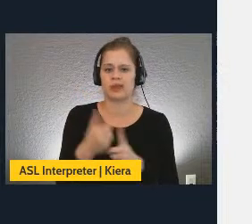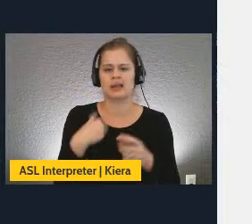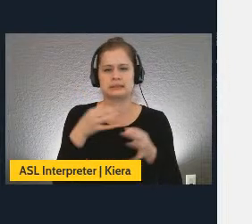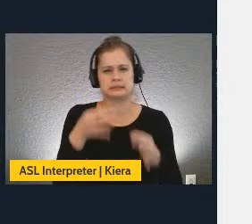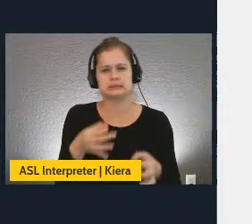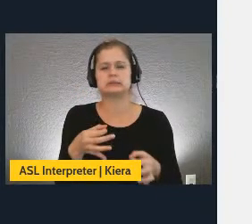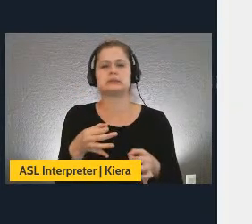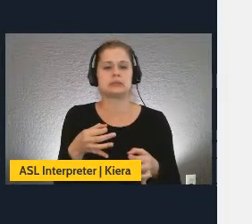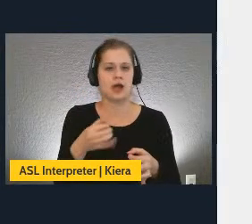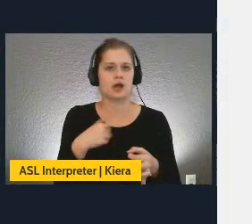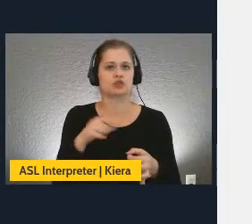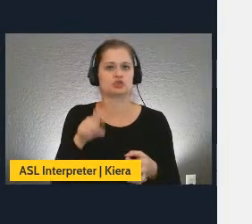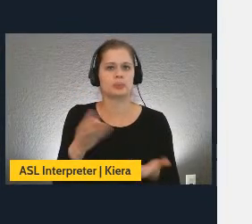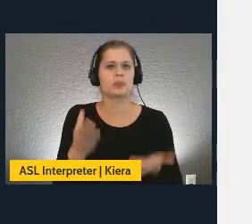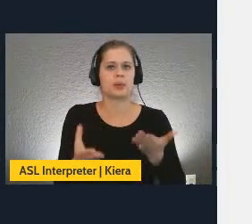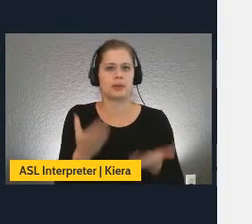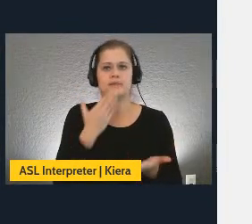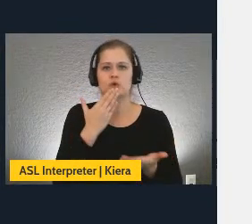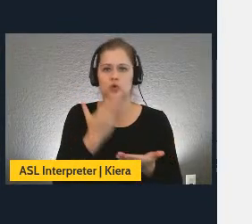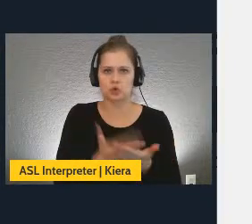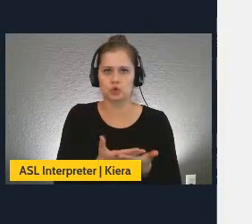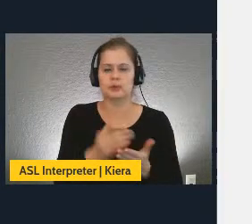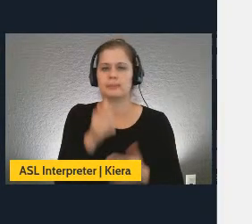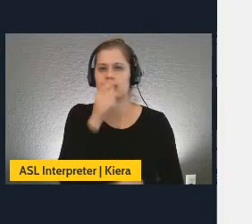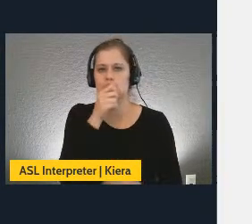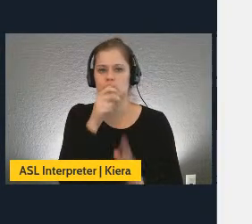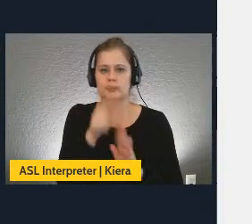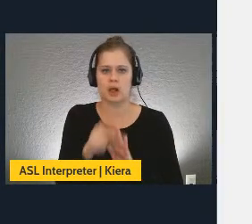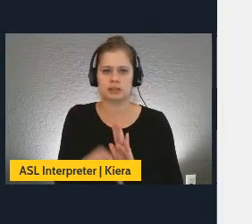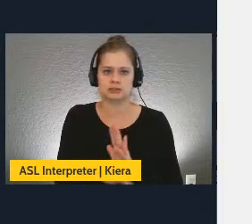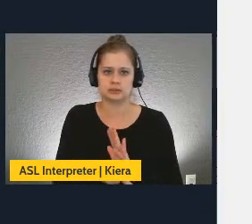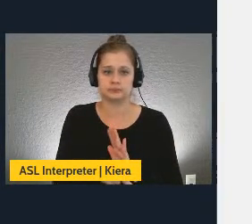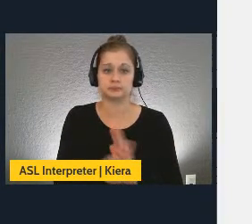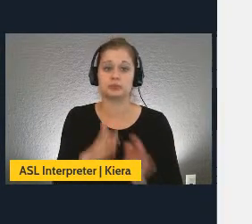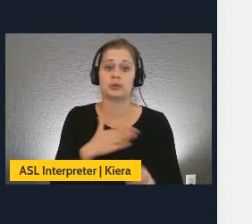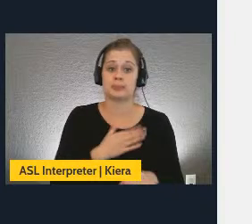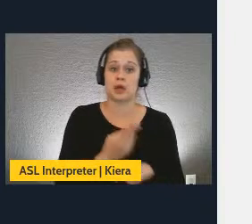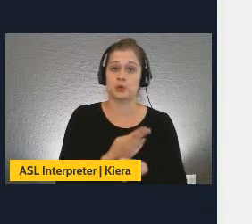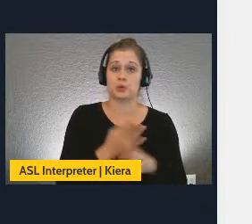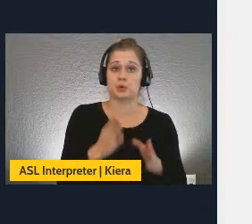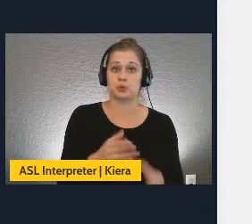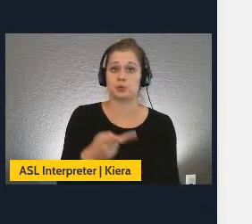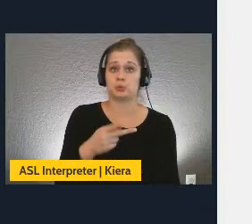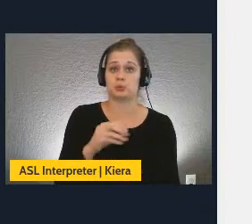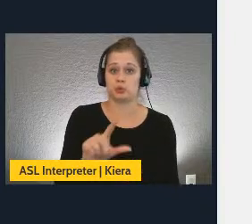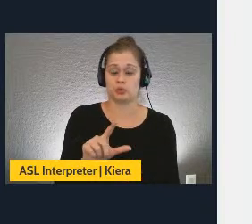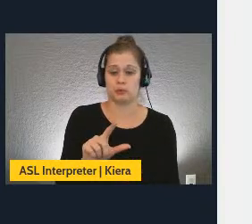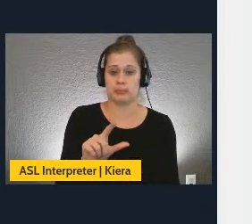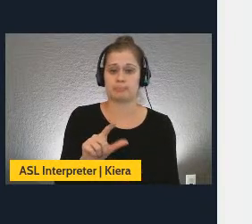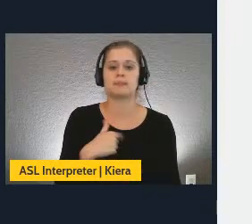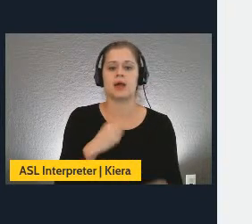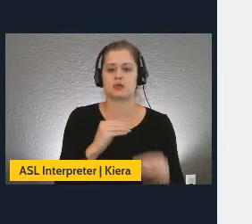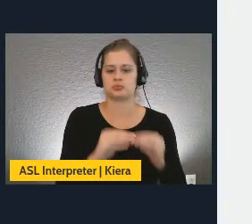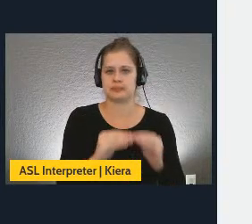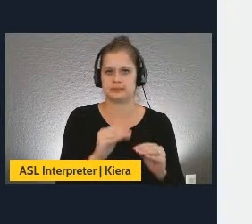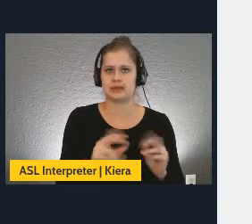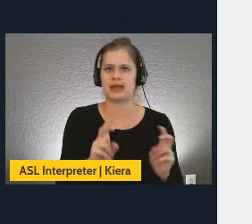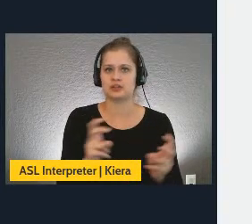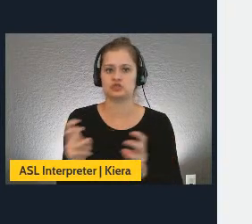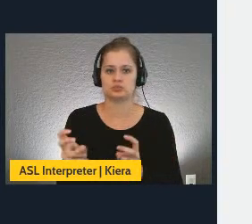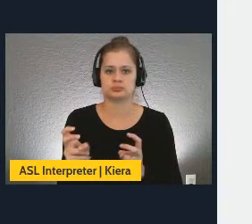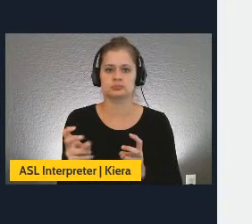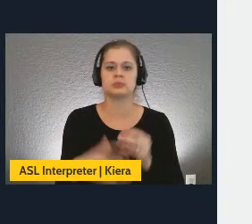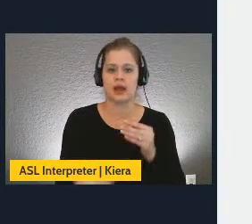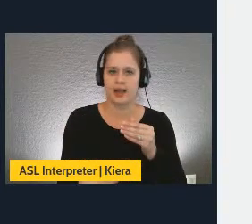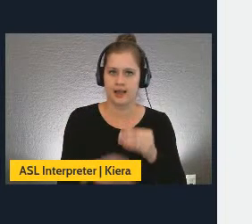follow a good password policy. So in my user pool, I've remediated that issue by putting that